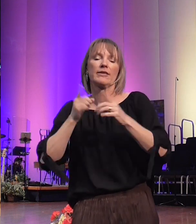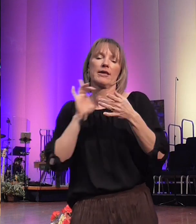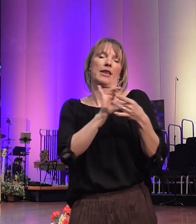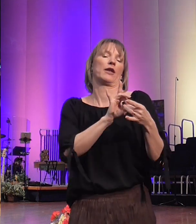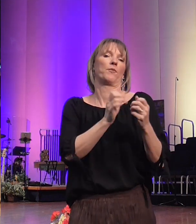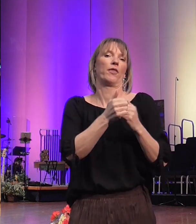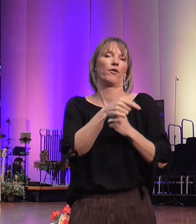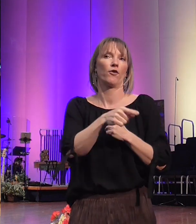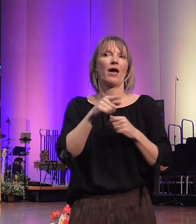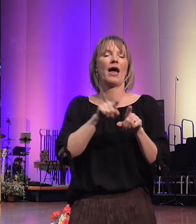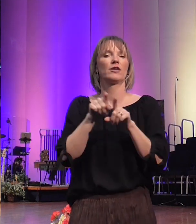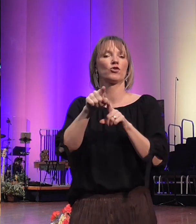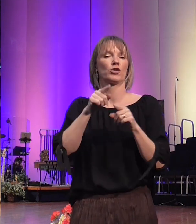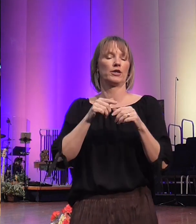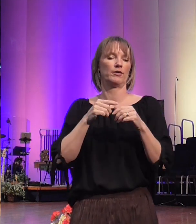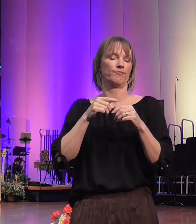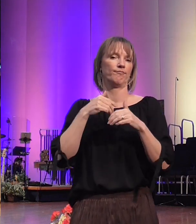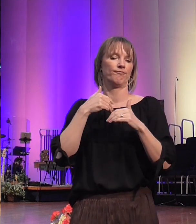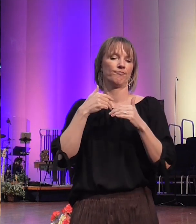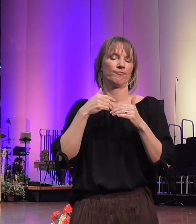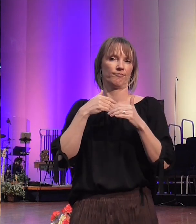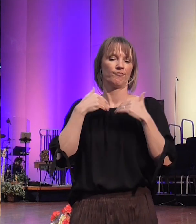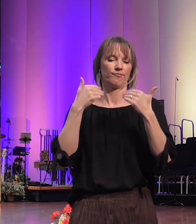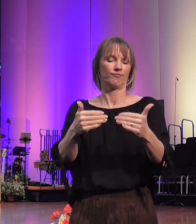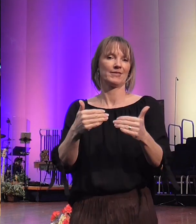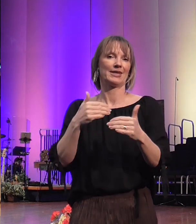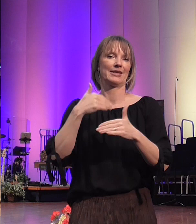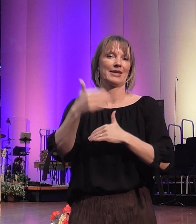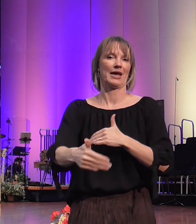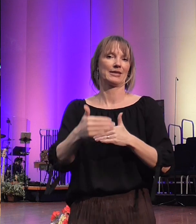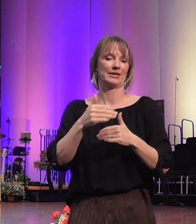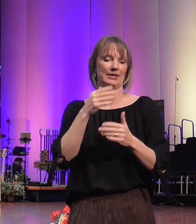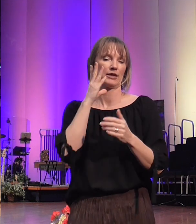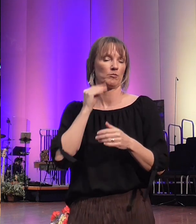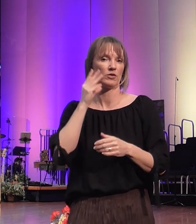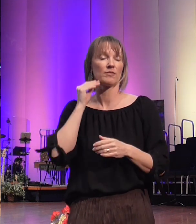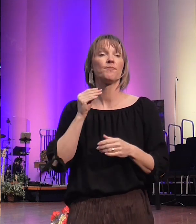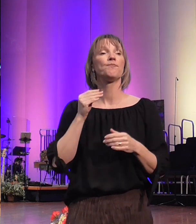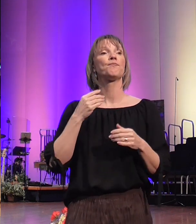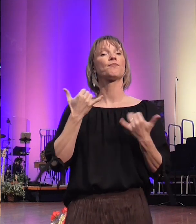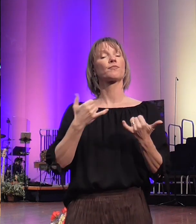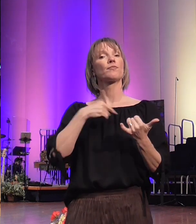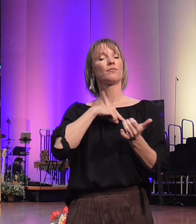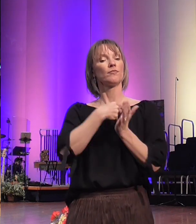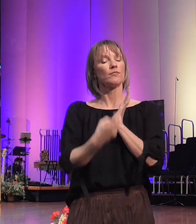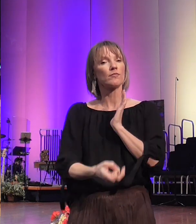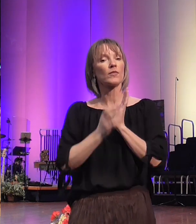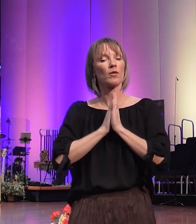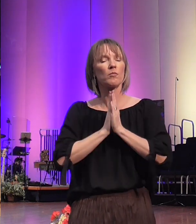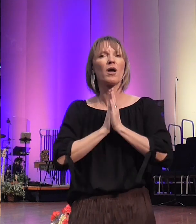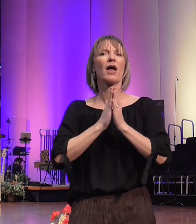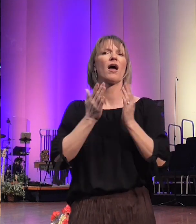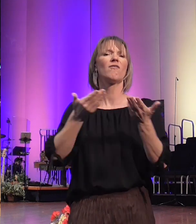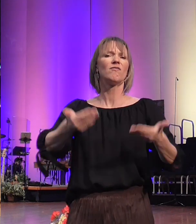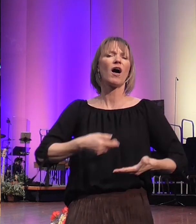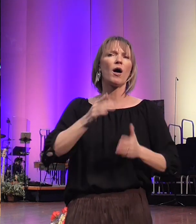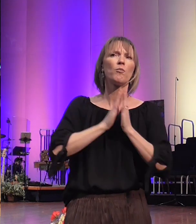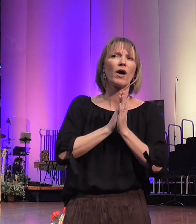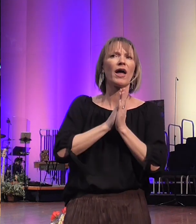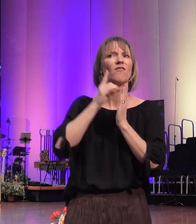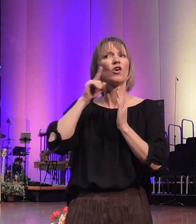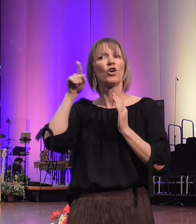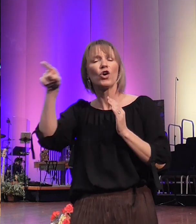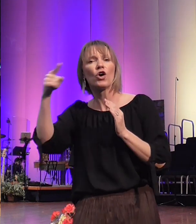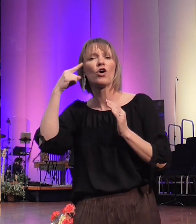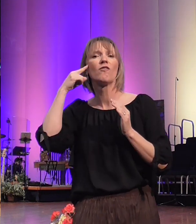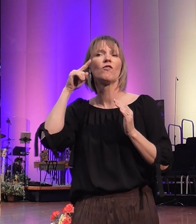her, as she moves on into her next experience. And as we step into prayer this morning, we invite you to pray for her, send a little prayer of love